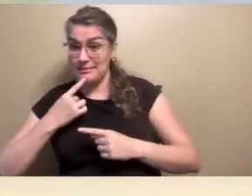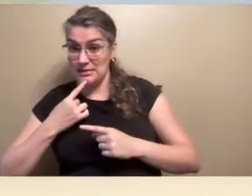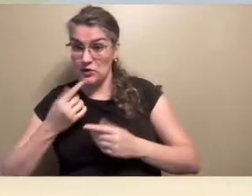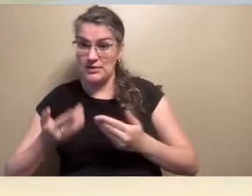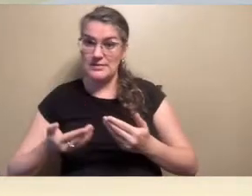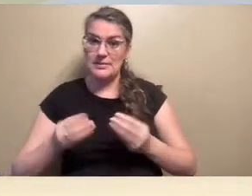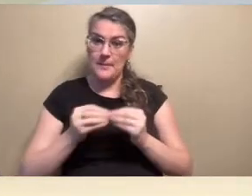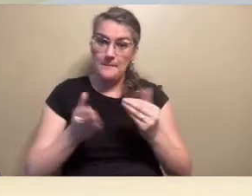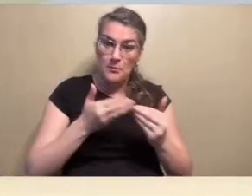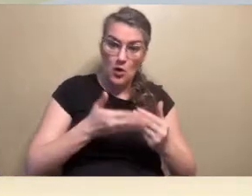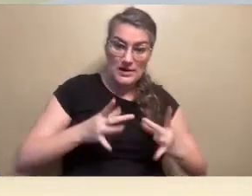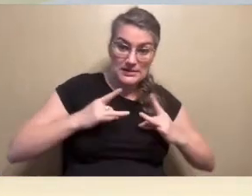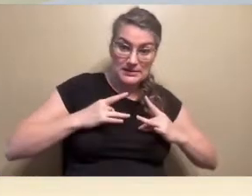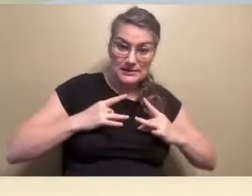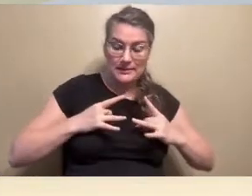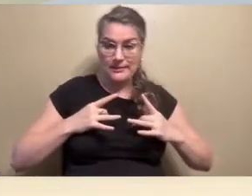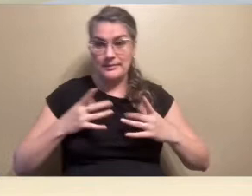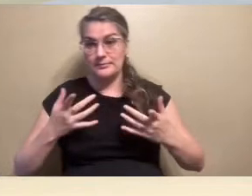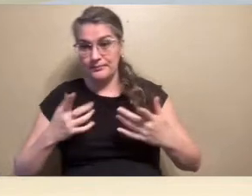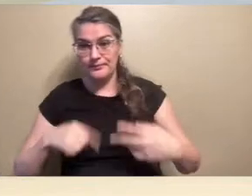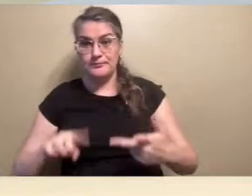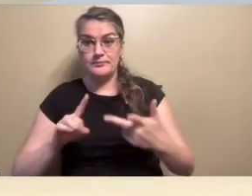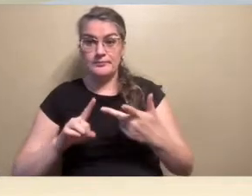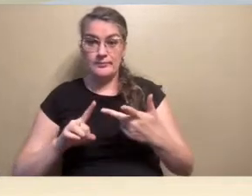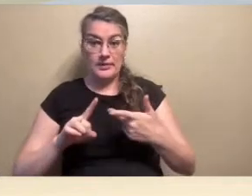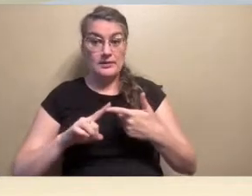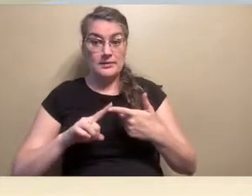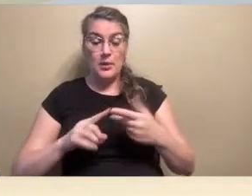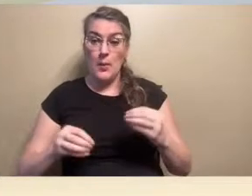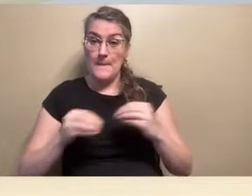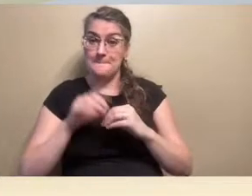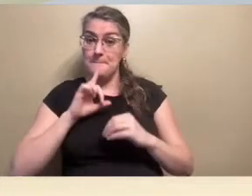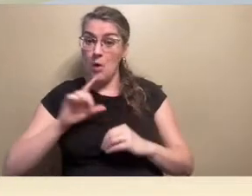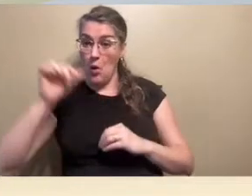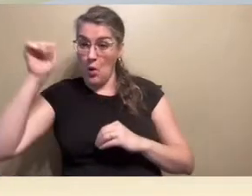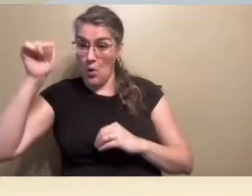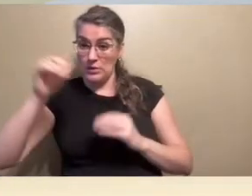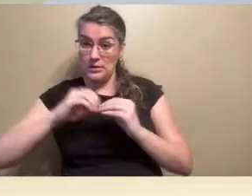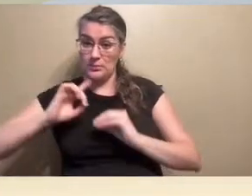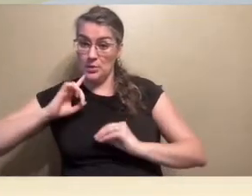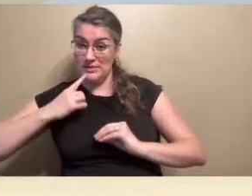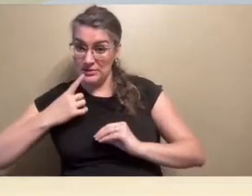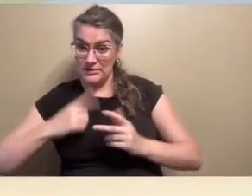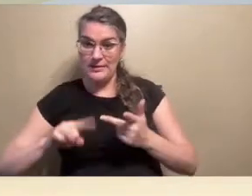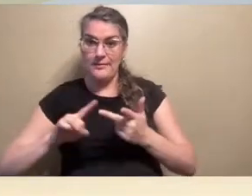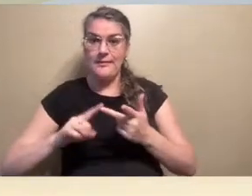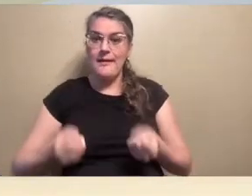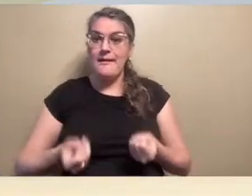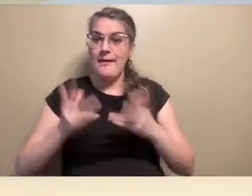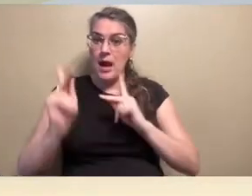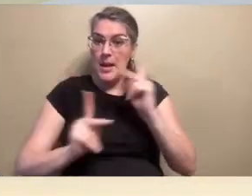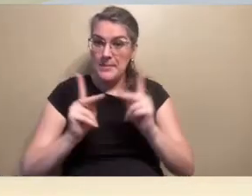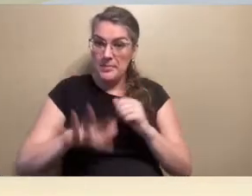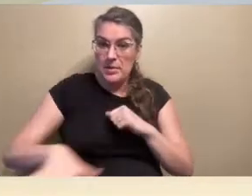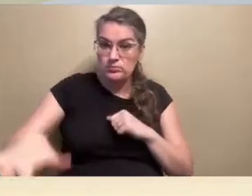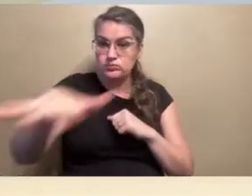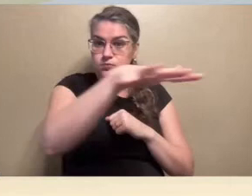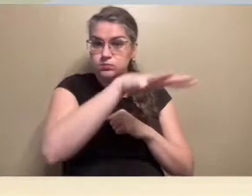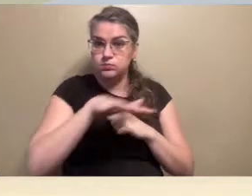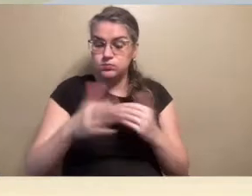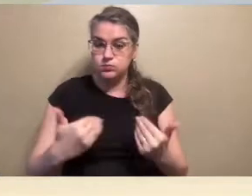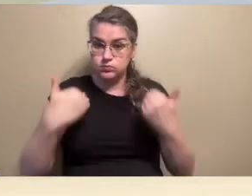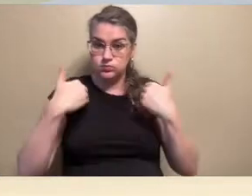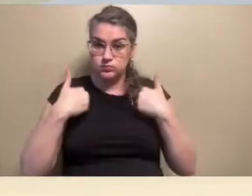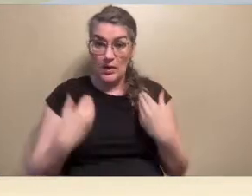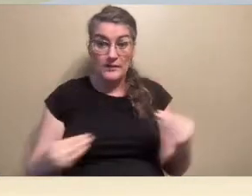illness from COVID-19 increases with age and health conditions. The level of disease in the community. The more cases in the